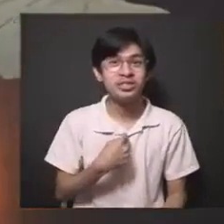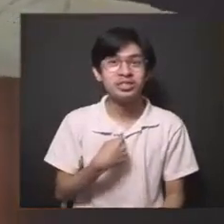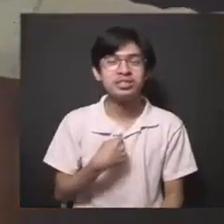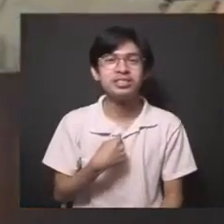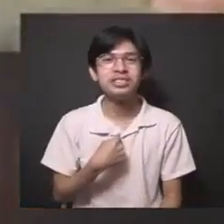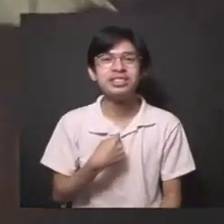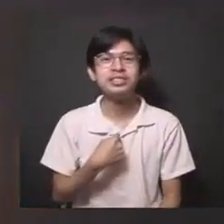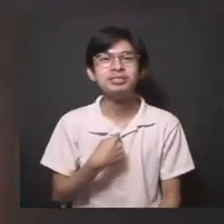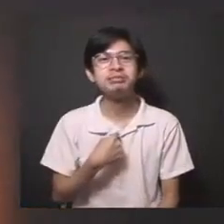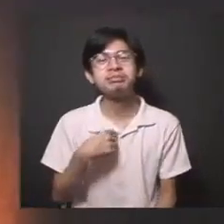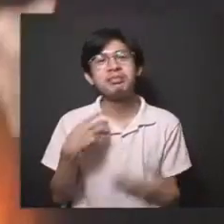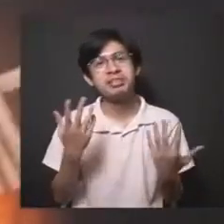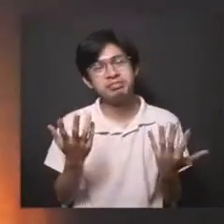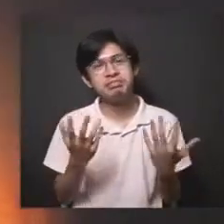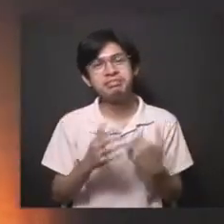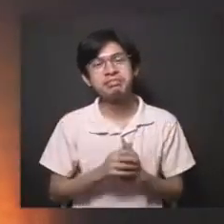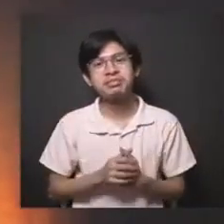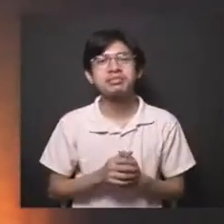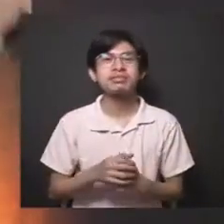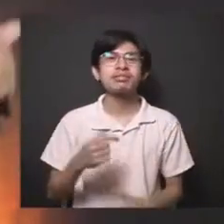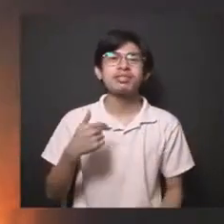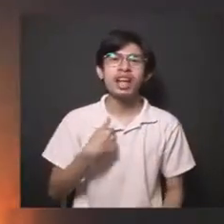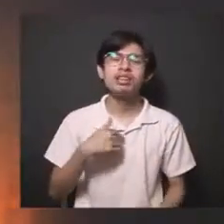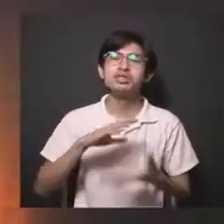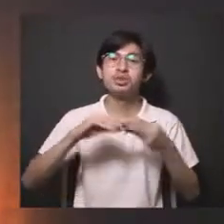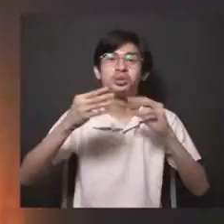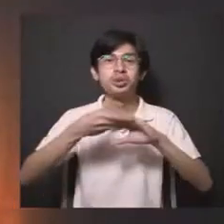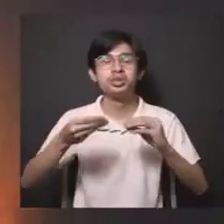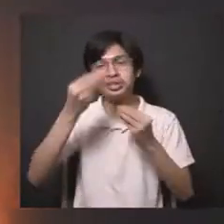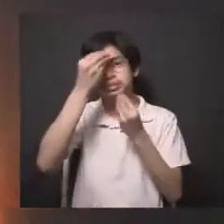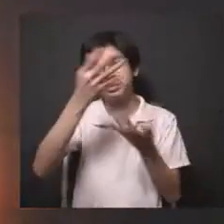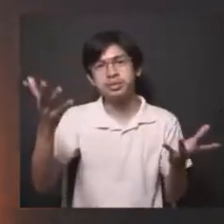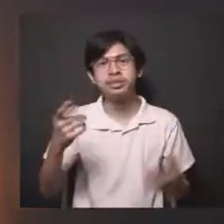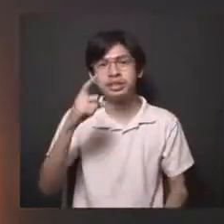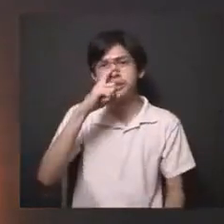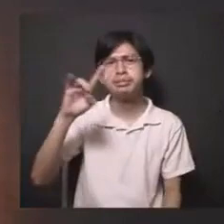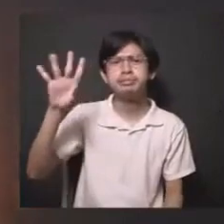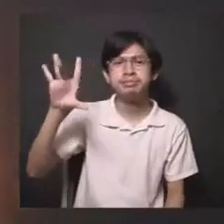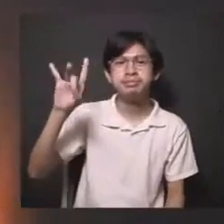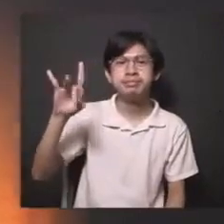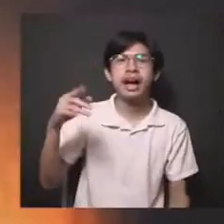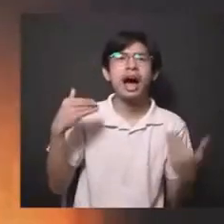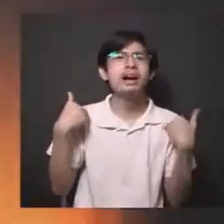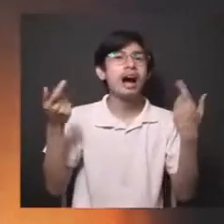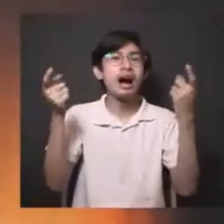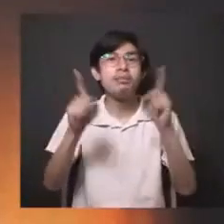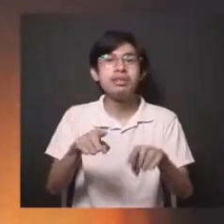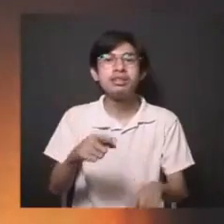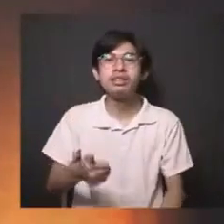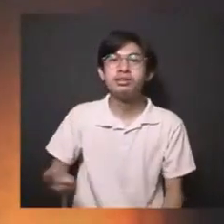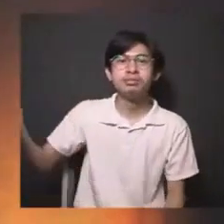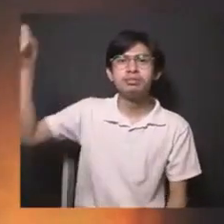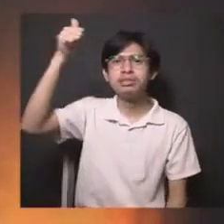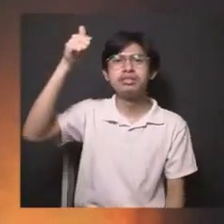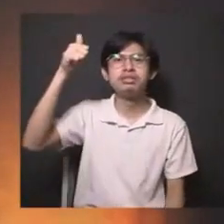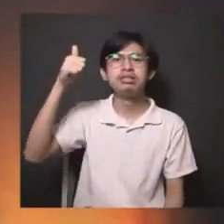I also shared my story that when I was 8 years old, I was molested as a child, and that traumatized